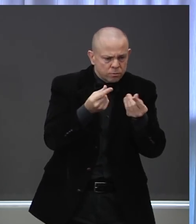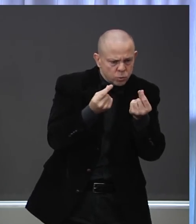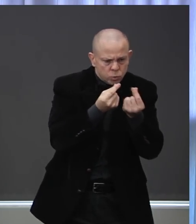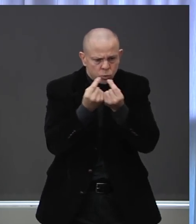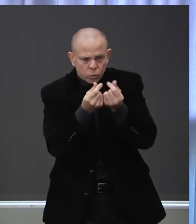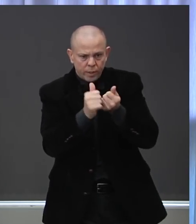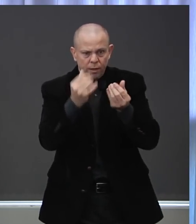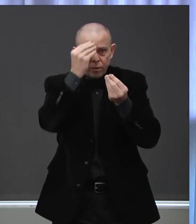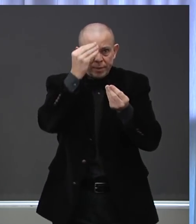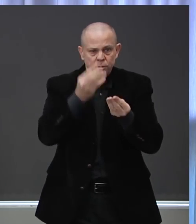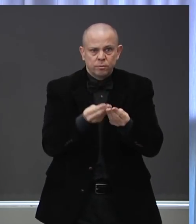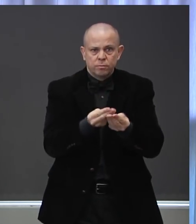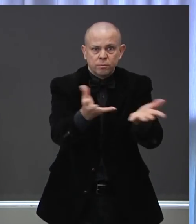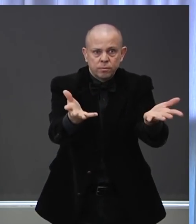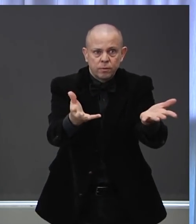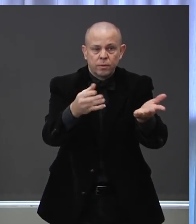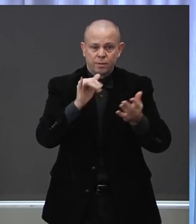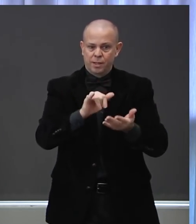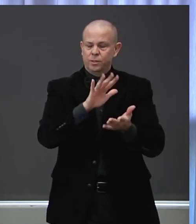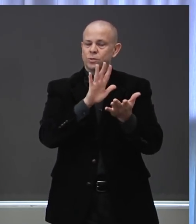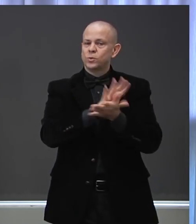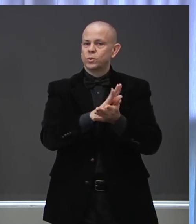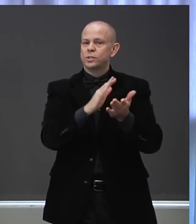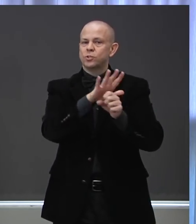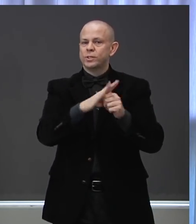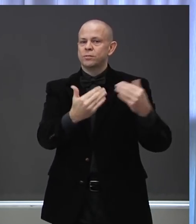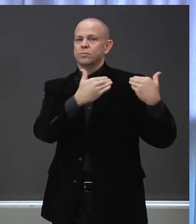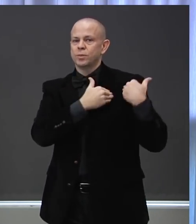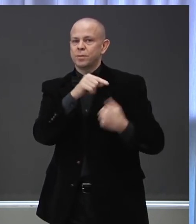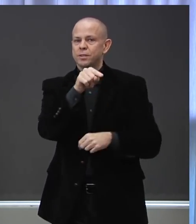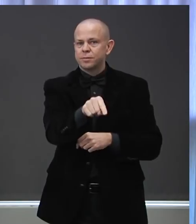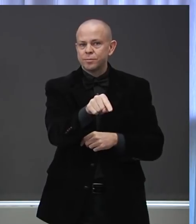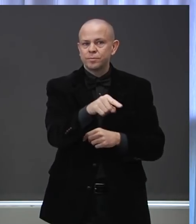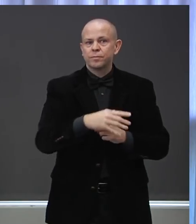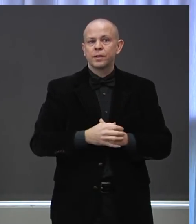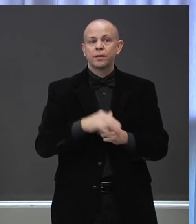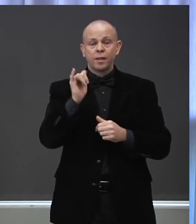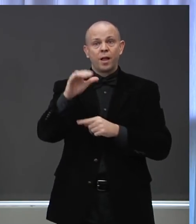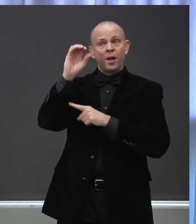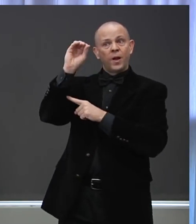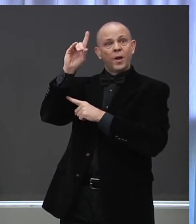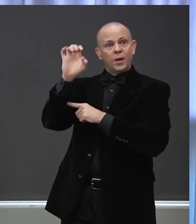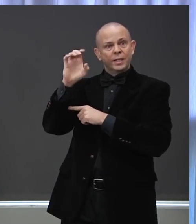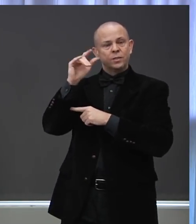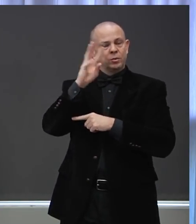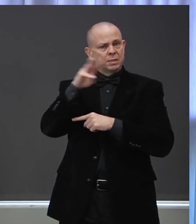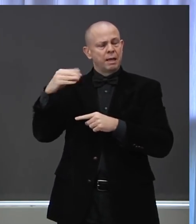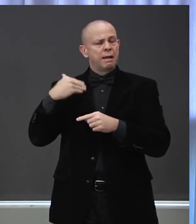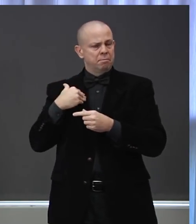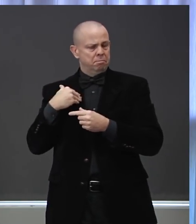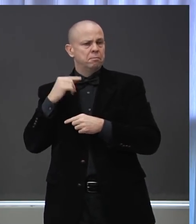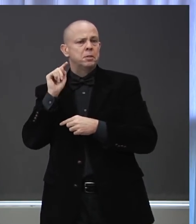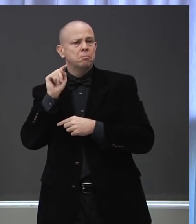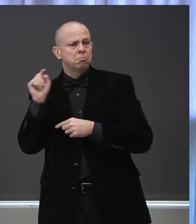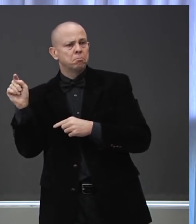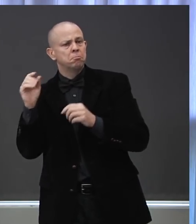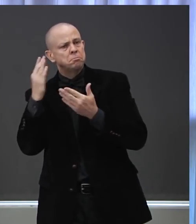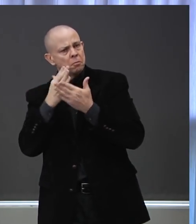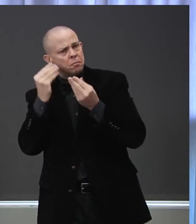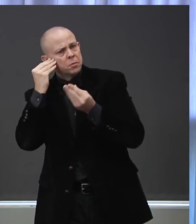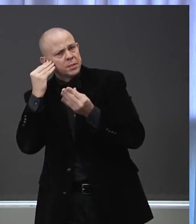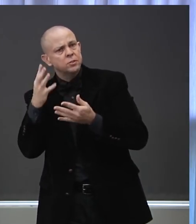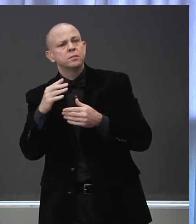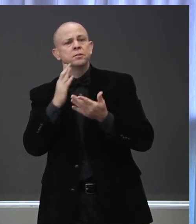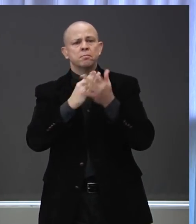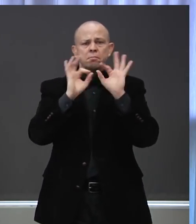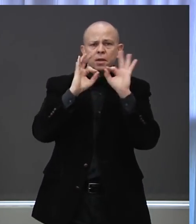some information on the ODE website aimed directly at families and students, and we try